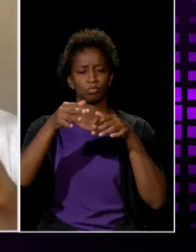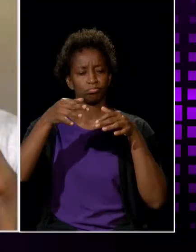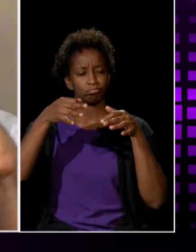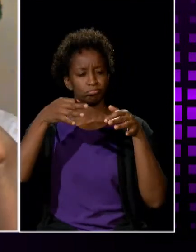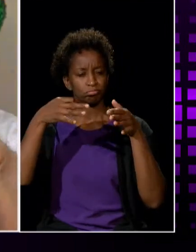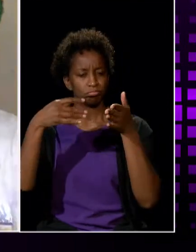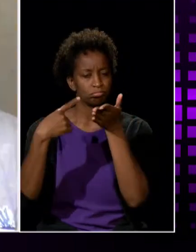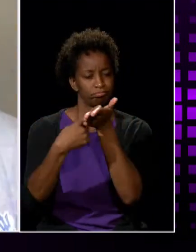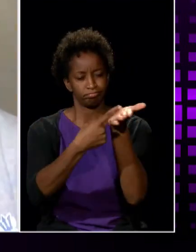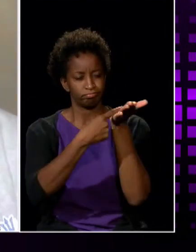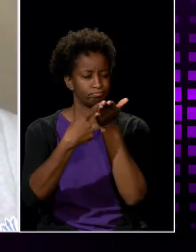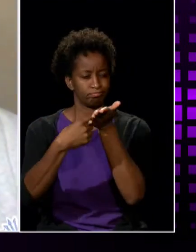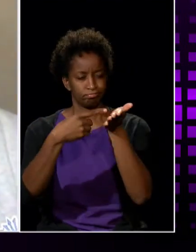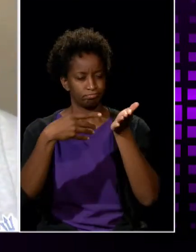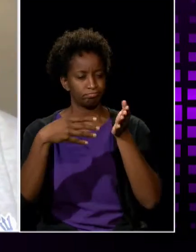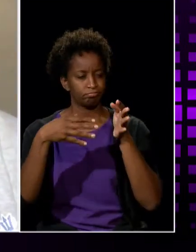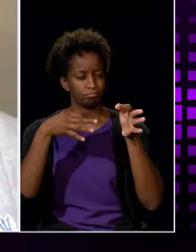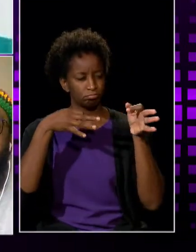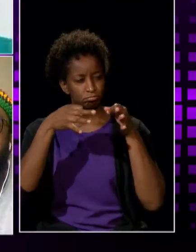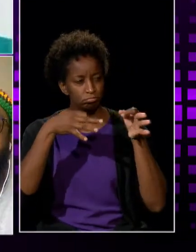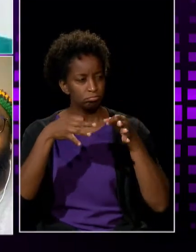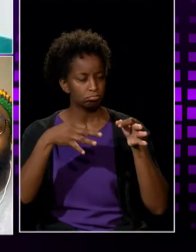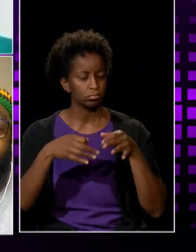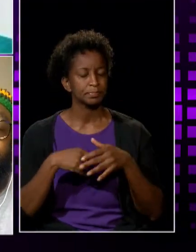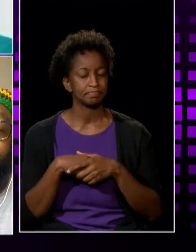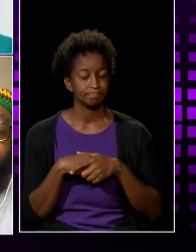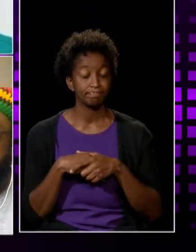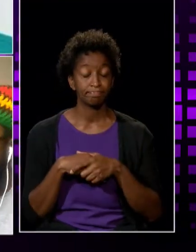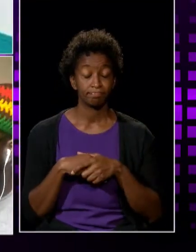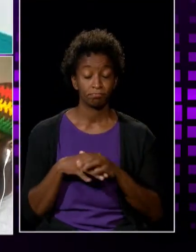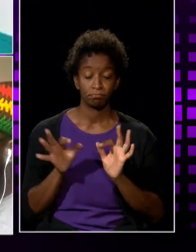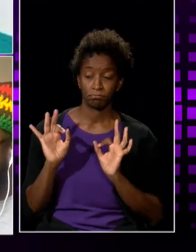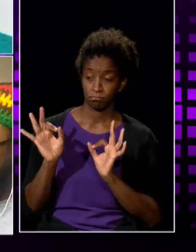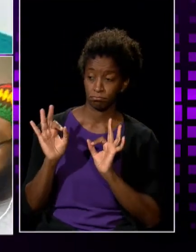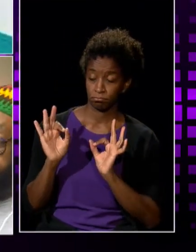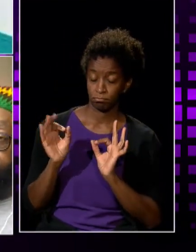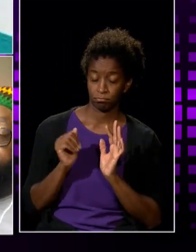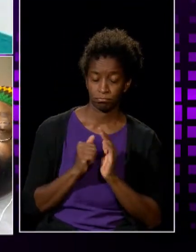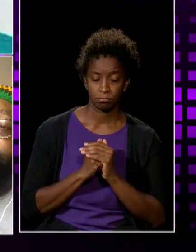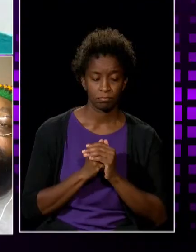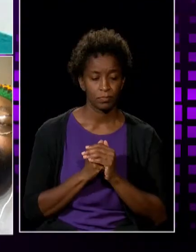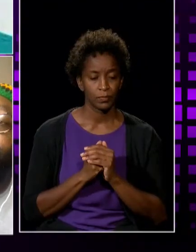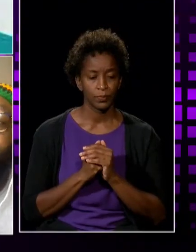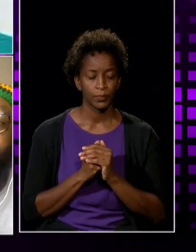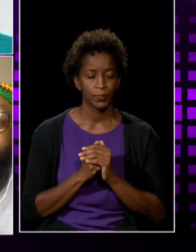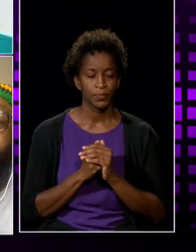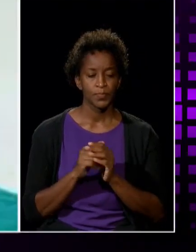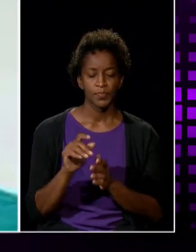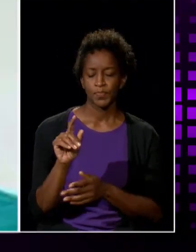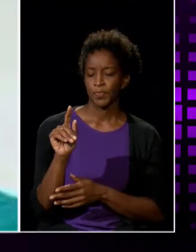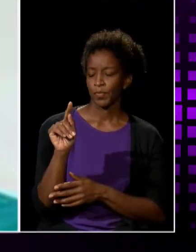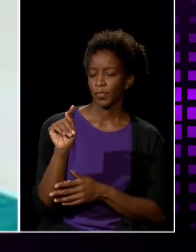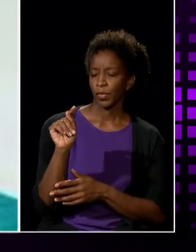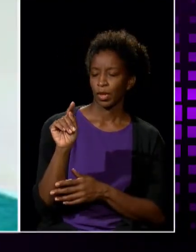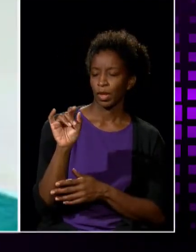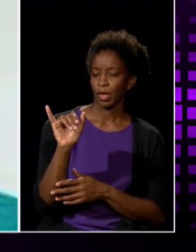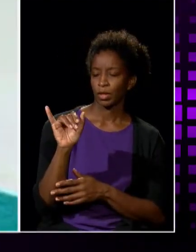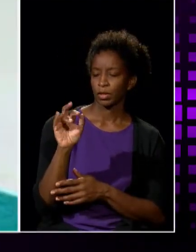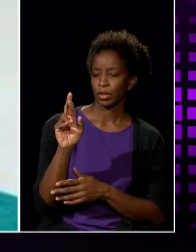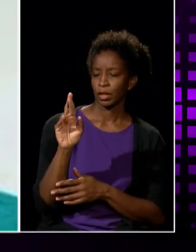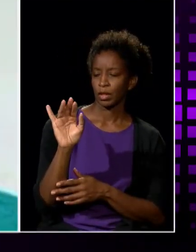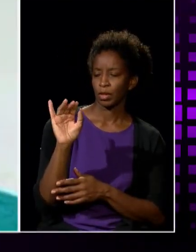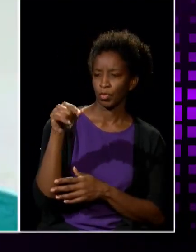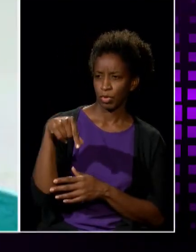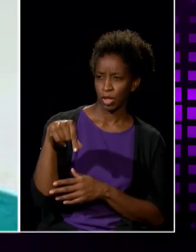Yes, and we'll get Tyreek's view on this before we move on to another conversation. So, Tyreek, what are your thoughts on the process and